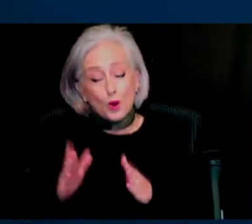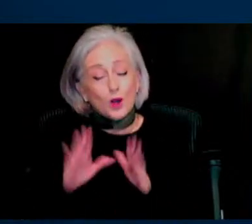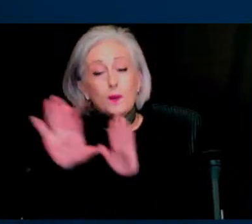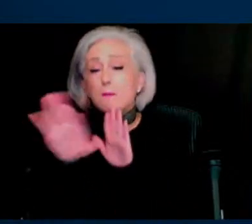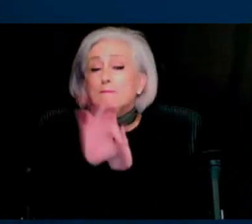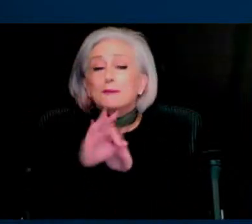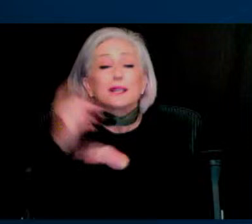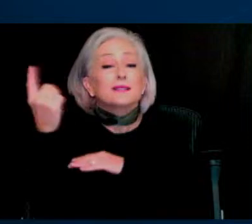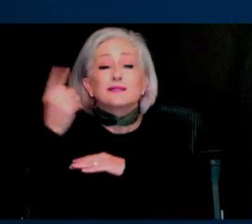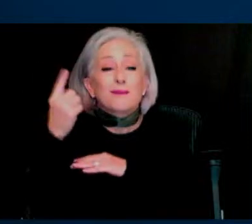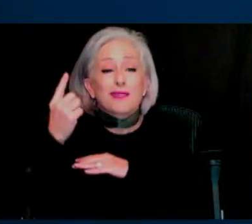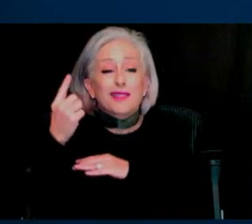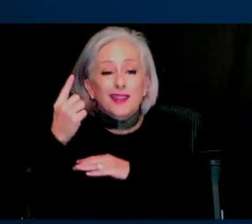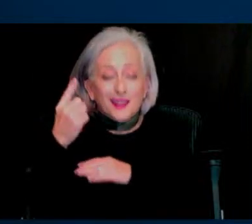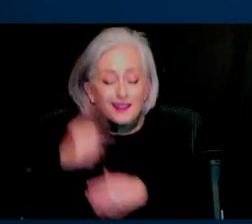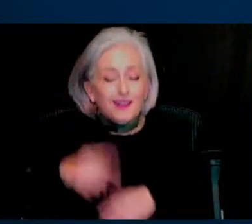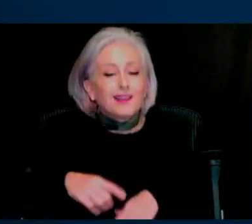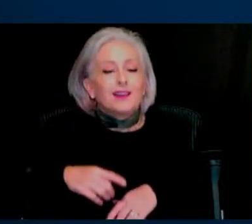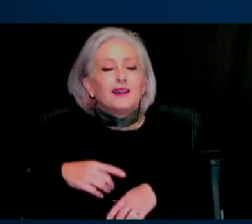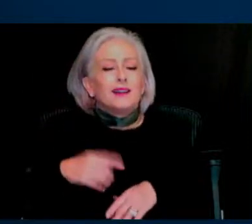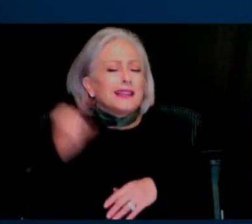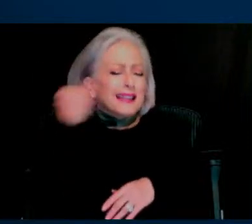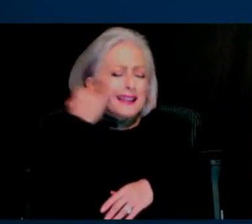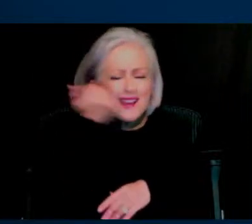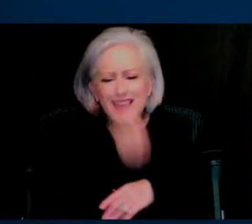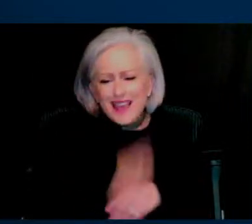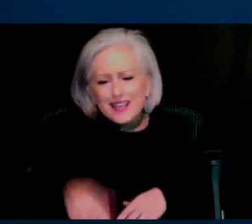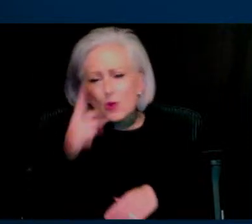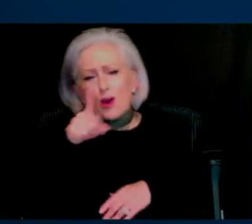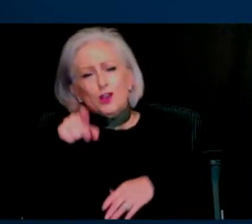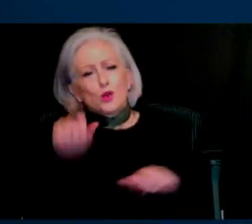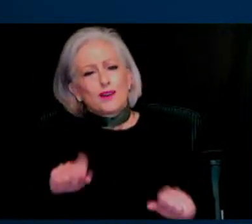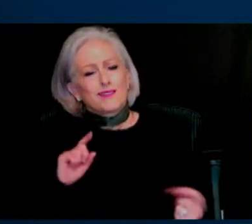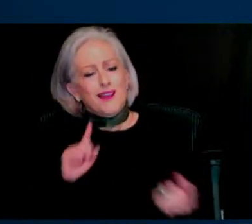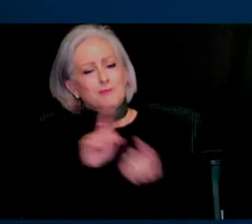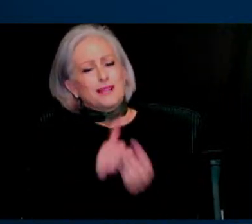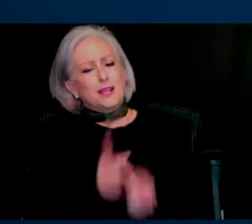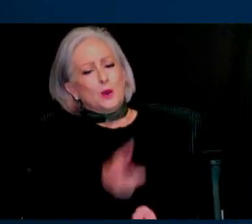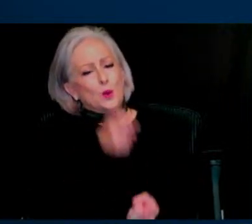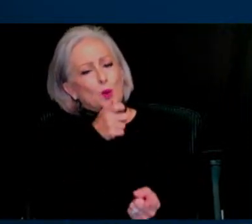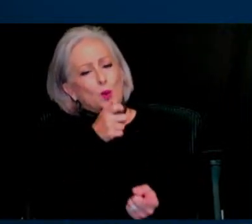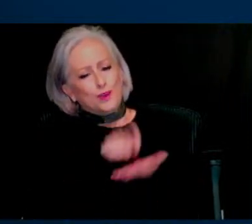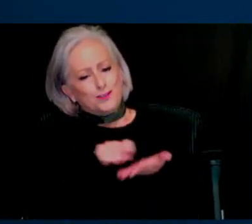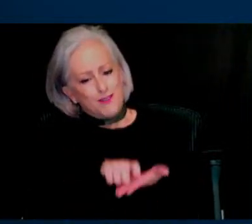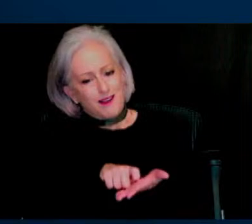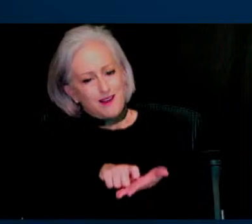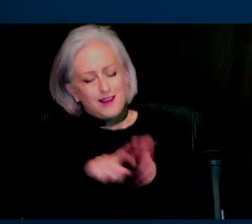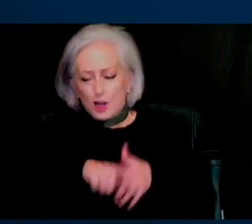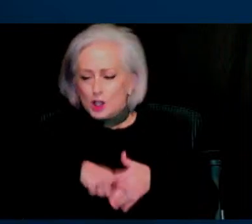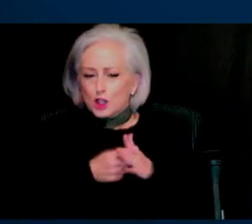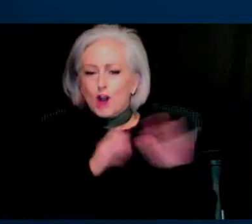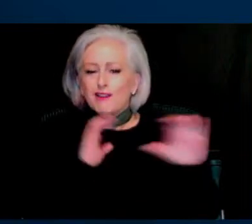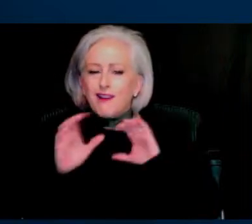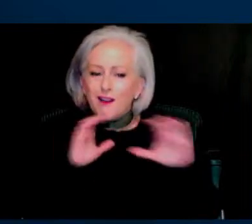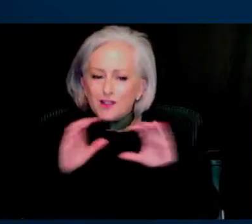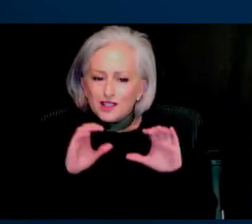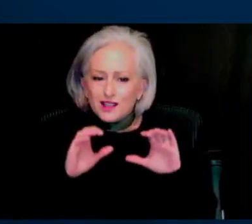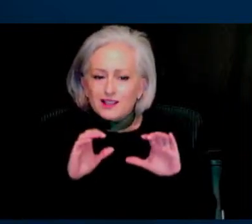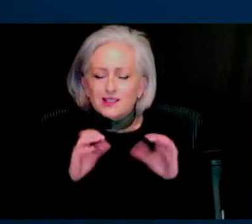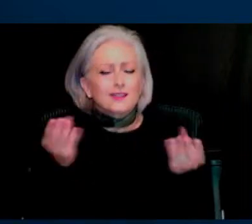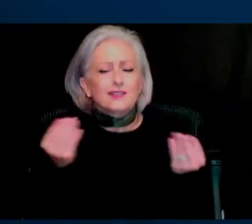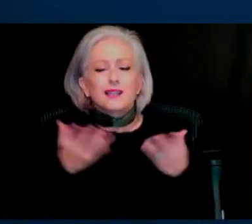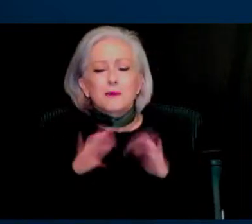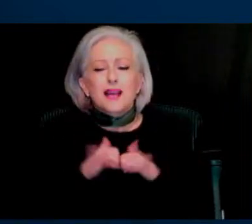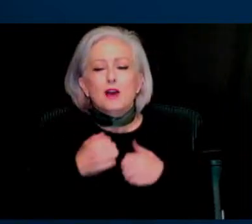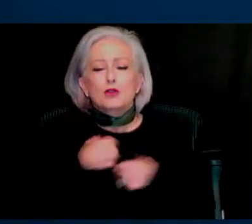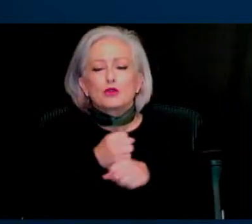piece of paper and ask, you know, gosh, if there was anyone in the world you could meet, who would it be? And just start conversations. Tell us a little bit about how we can create our own. Love the idea